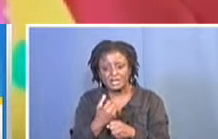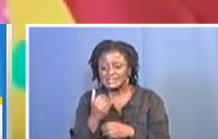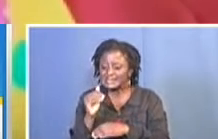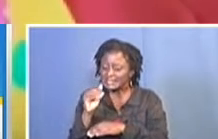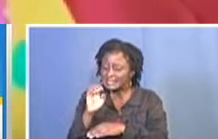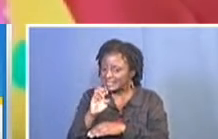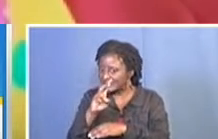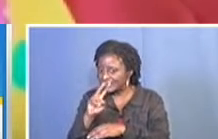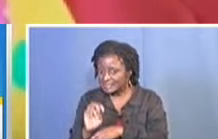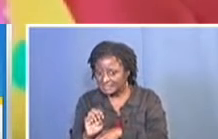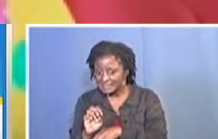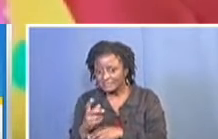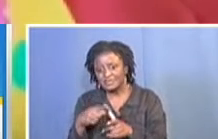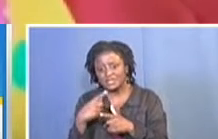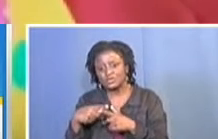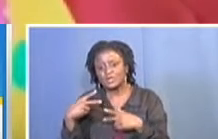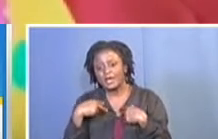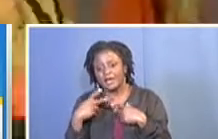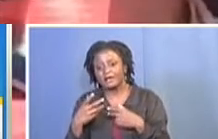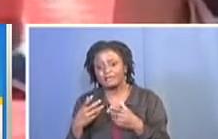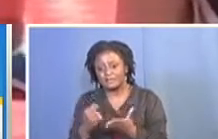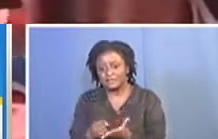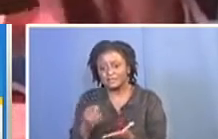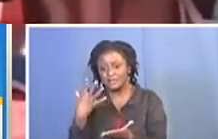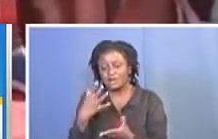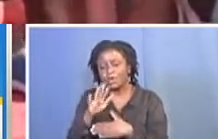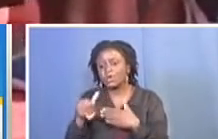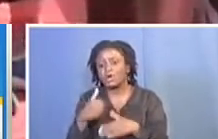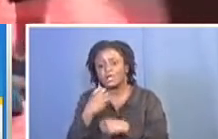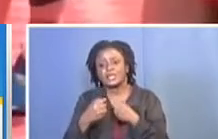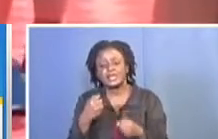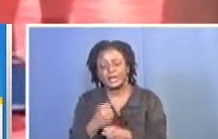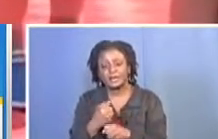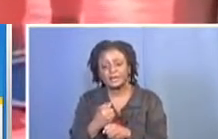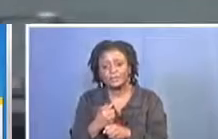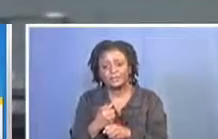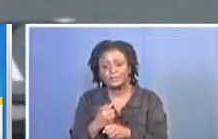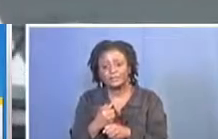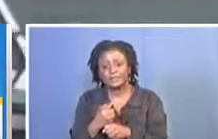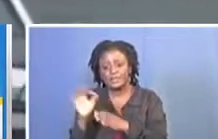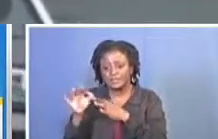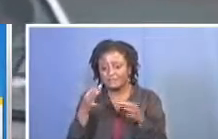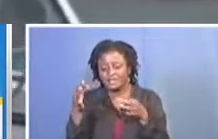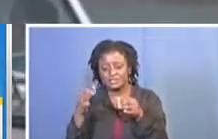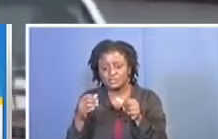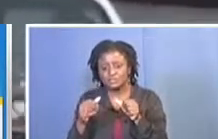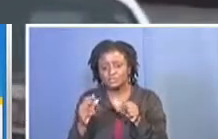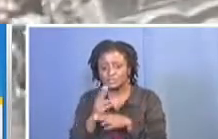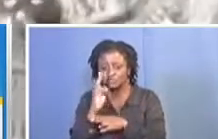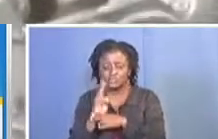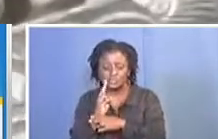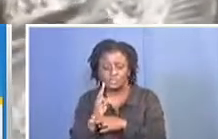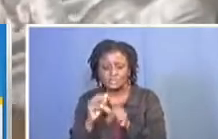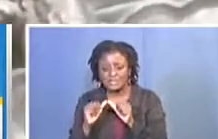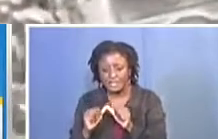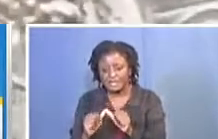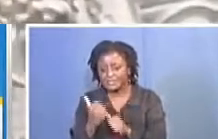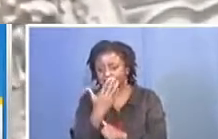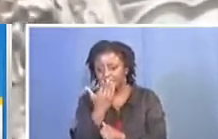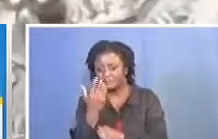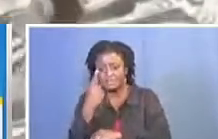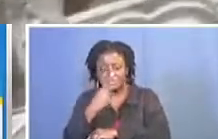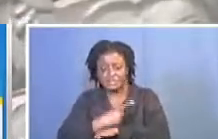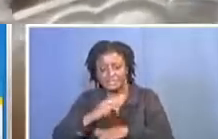then you would have surplus all the year round. The Chinese New Year festival typically lasts 15 days, starting on New Year's Eve